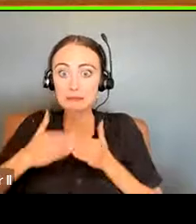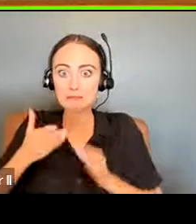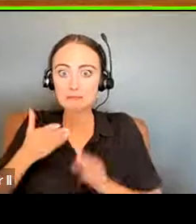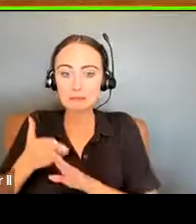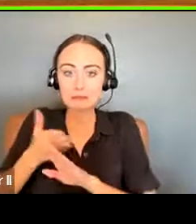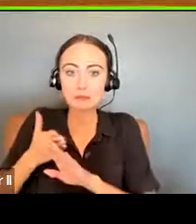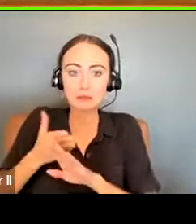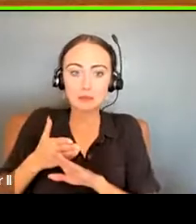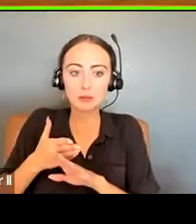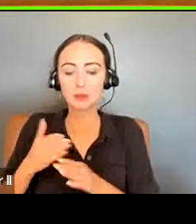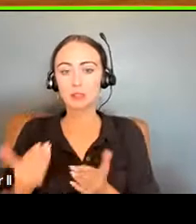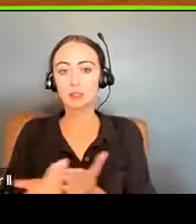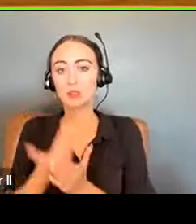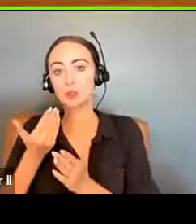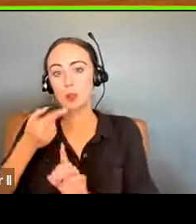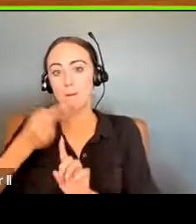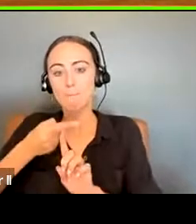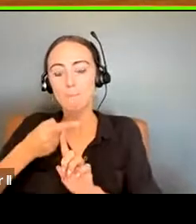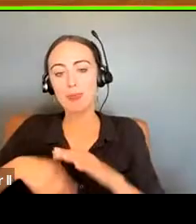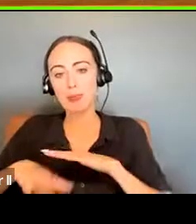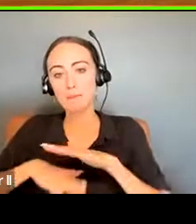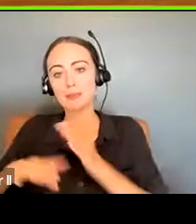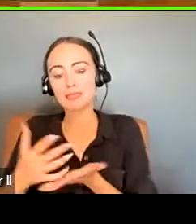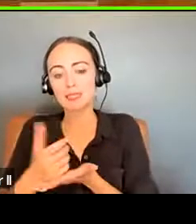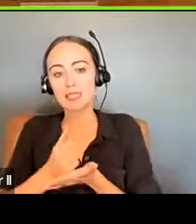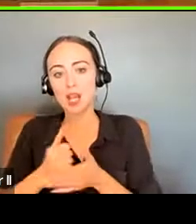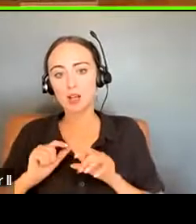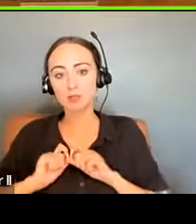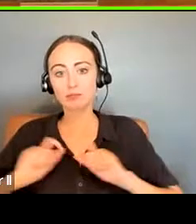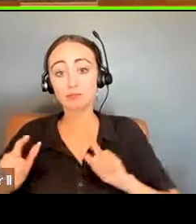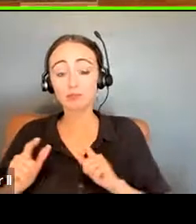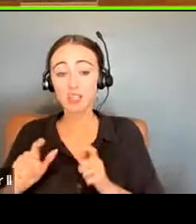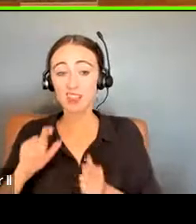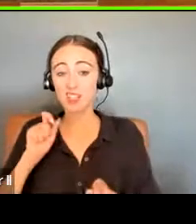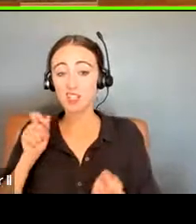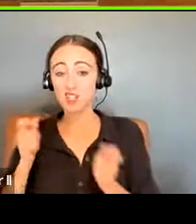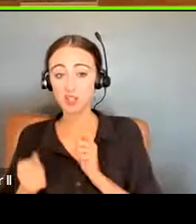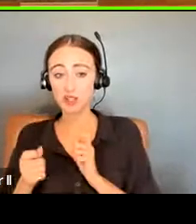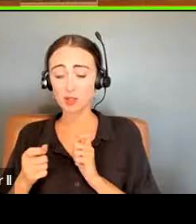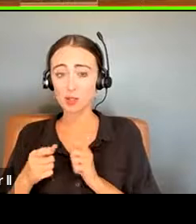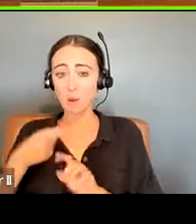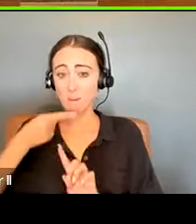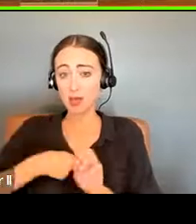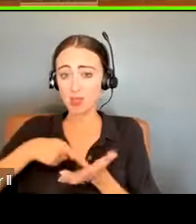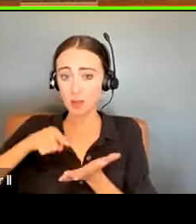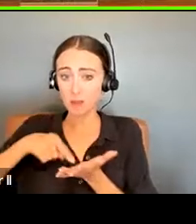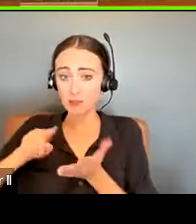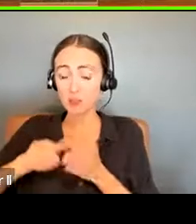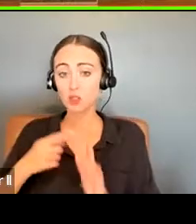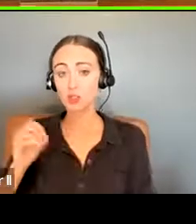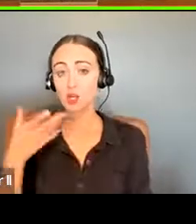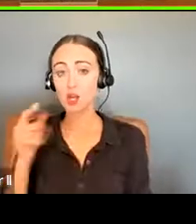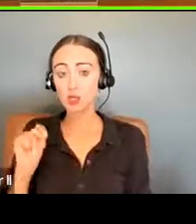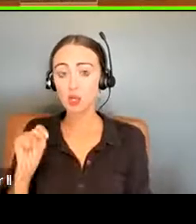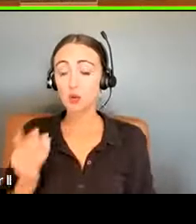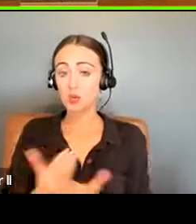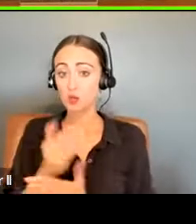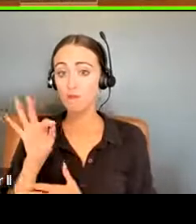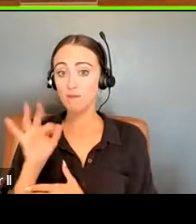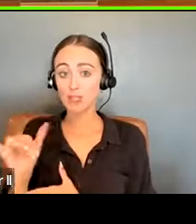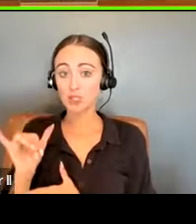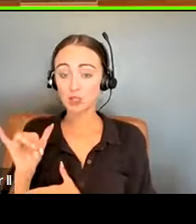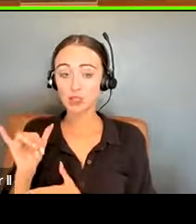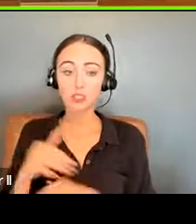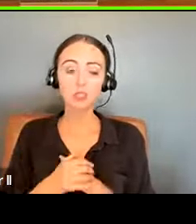of the district's new monthly basic income rollout. The transition to monthly payments starts in October with the new fiscal year, so the timing